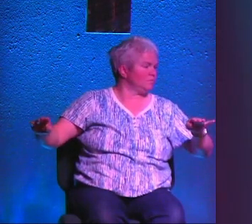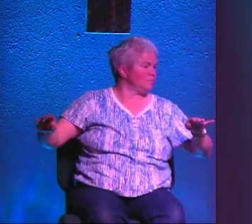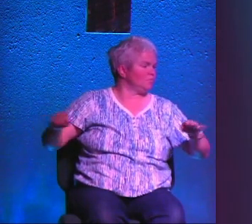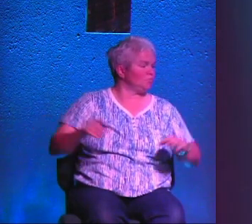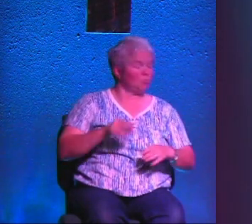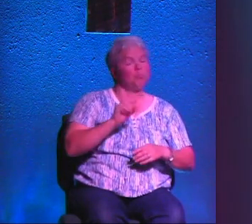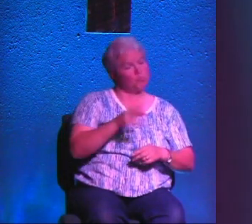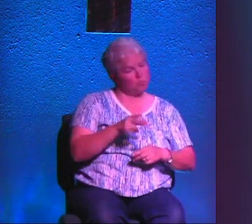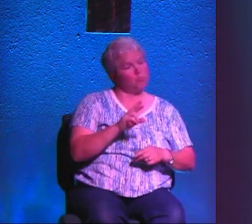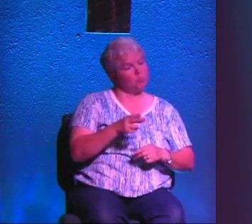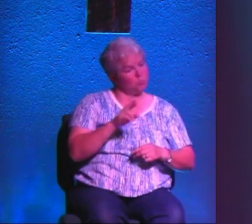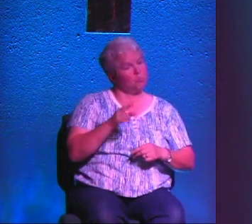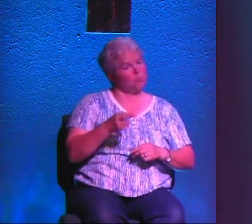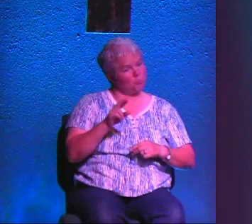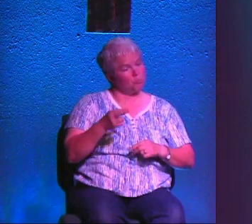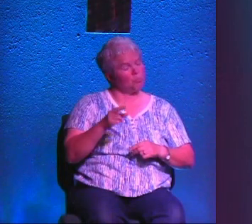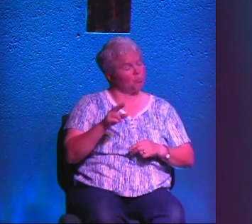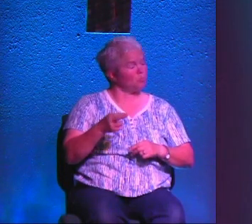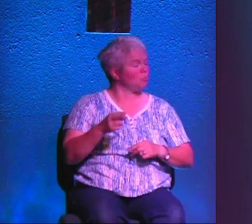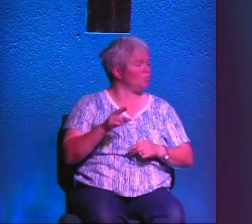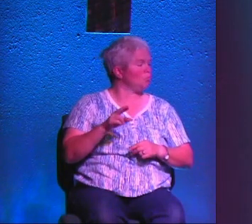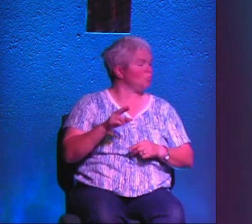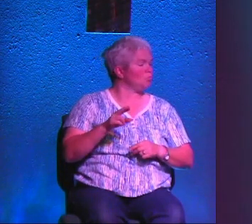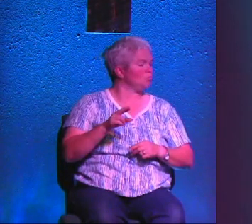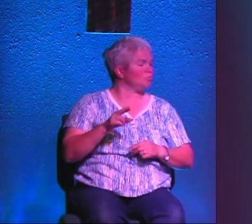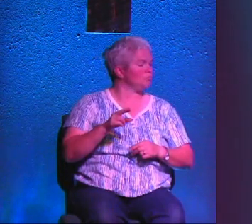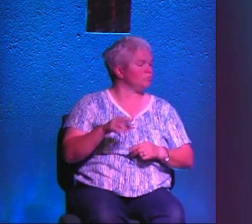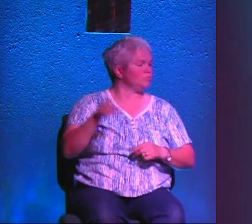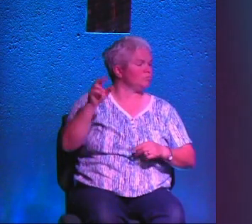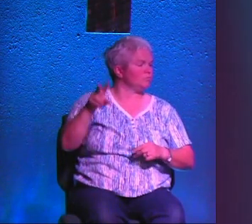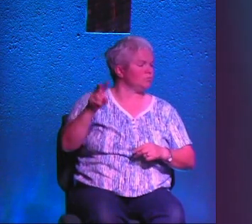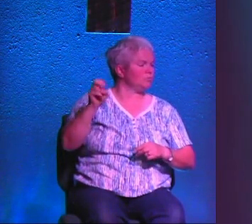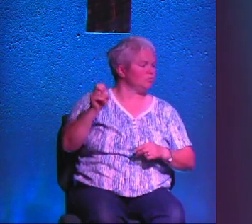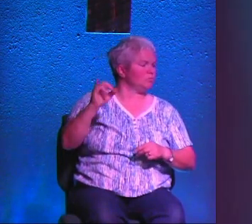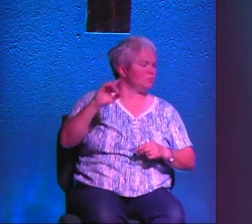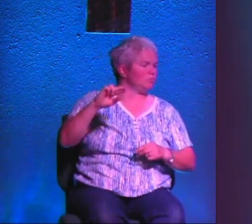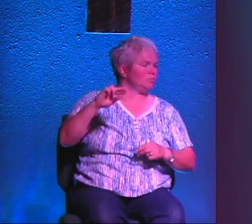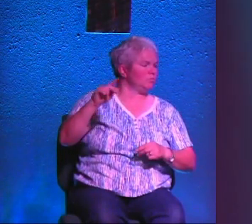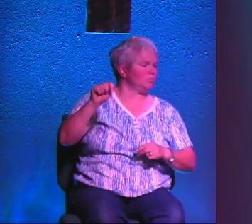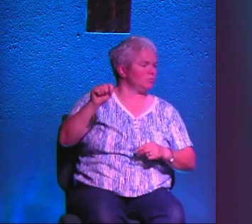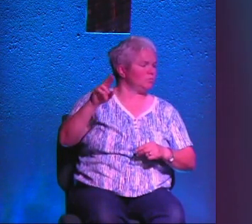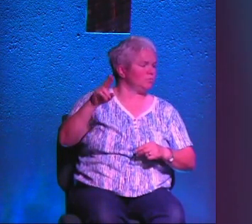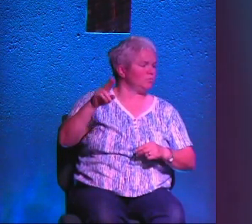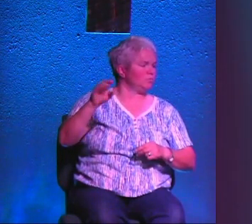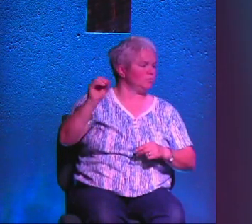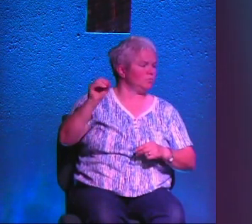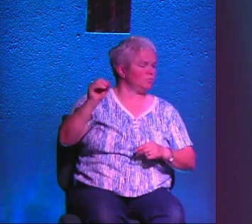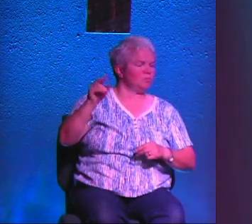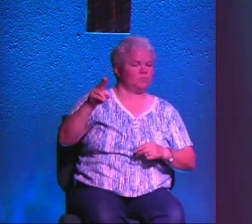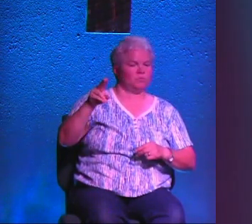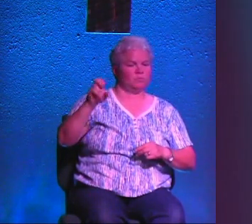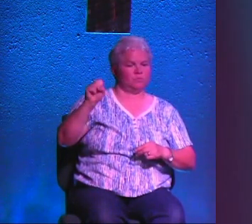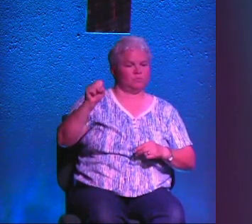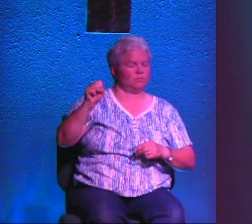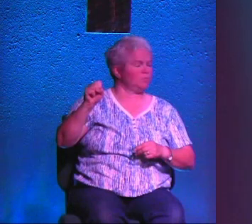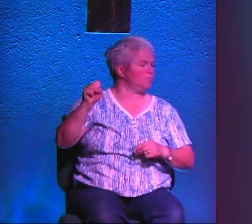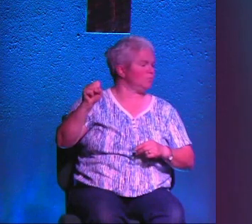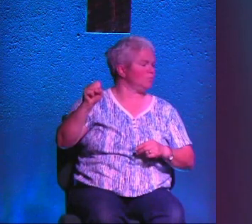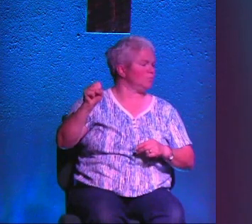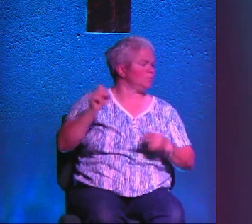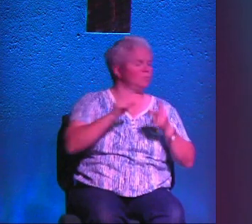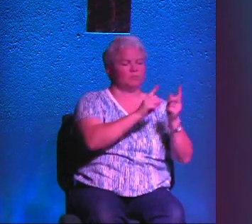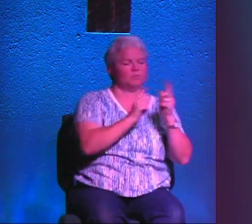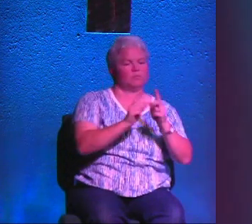be reasonable. They seem to be virtuous. They seem to be something that I could